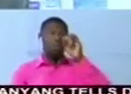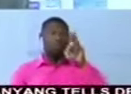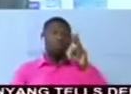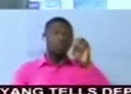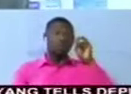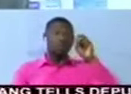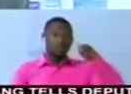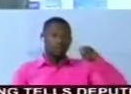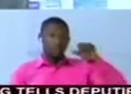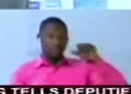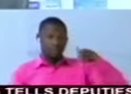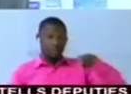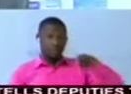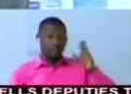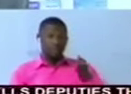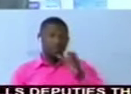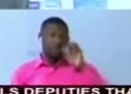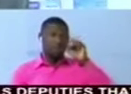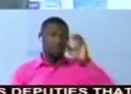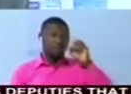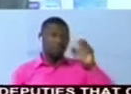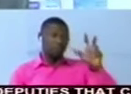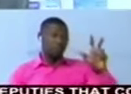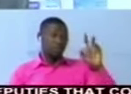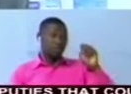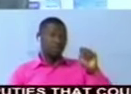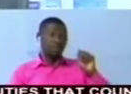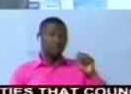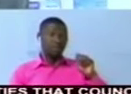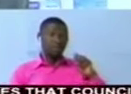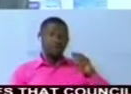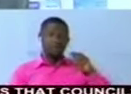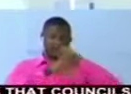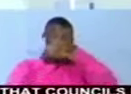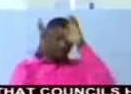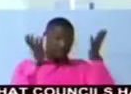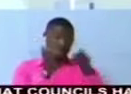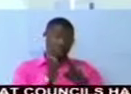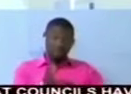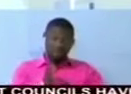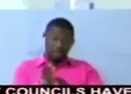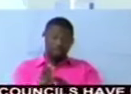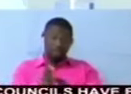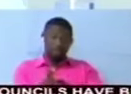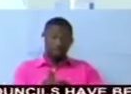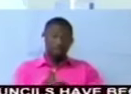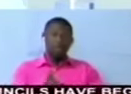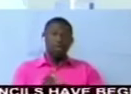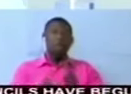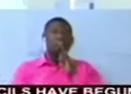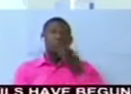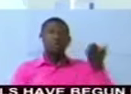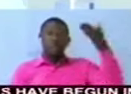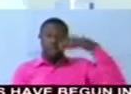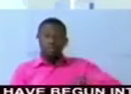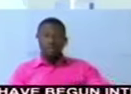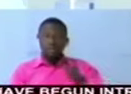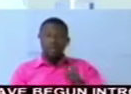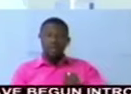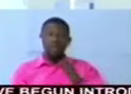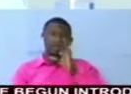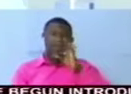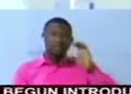testified before the commission? Bon da ki nga wax bon mooy Usman Sow. A few weeks ago. Director general bi fi joxe seedeem ay bisu ay yu néew ci gannaaw